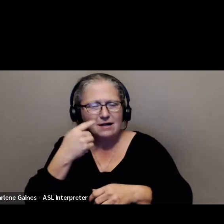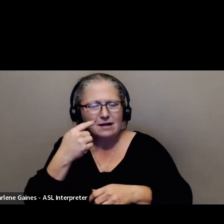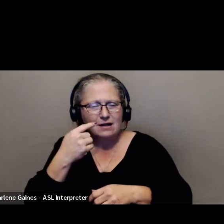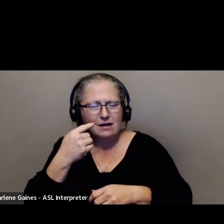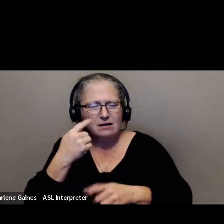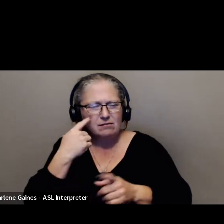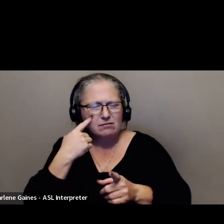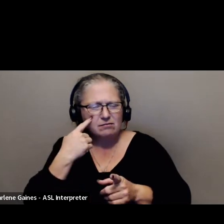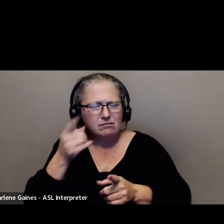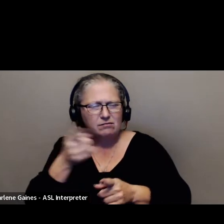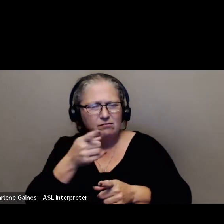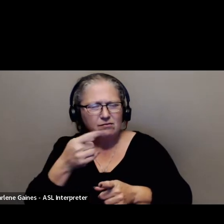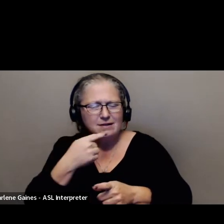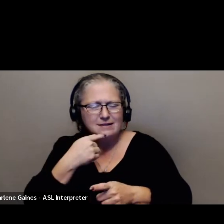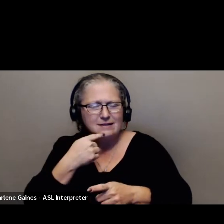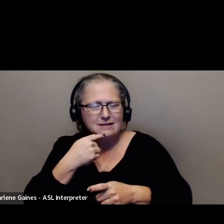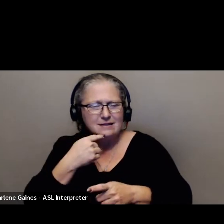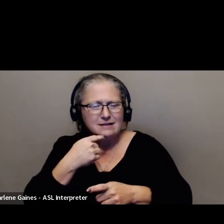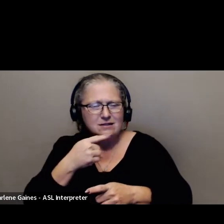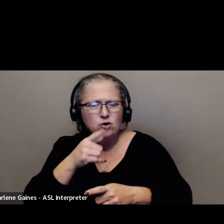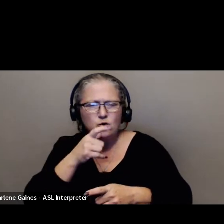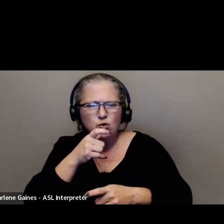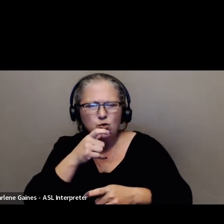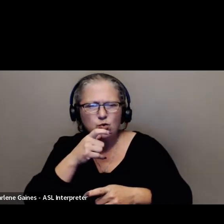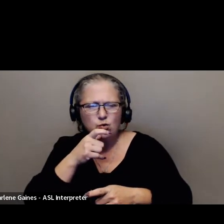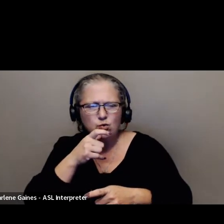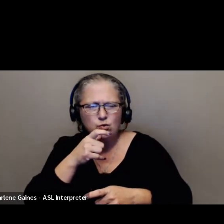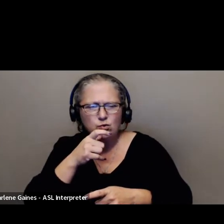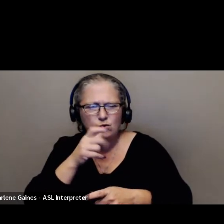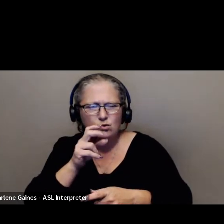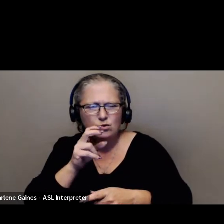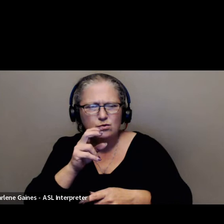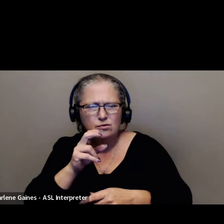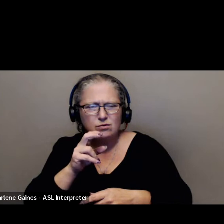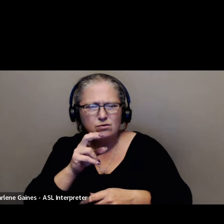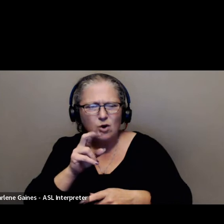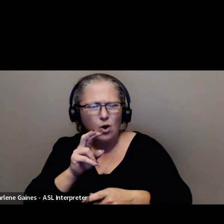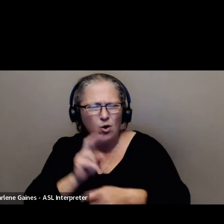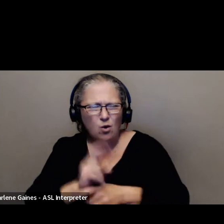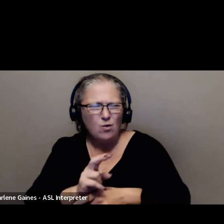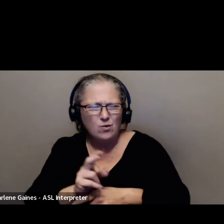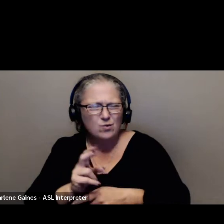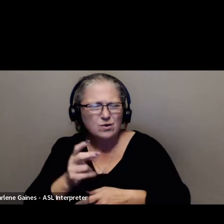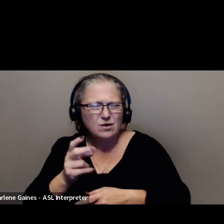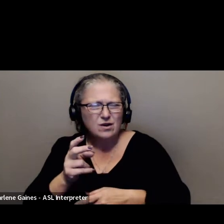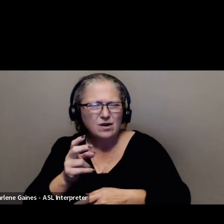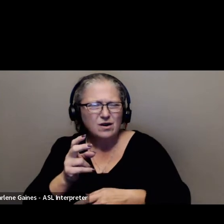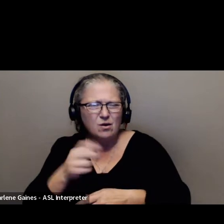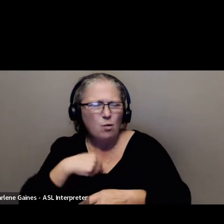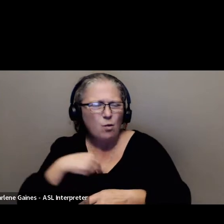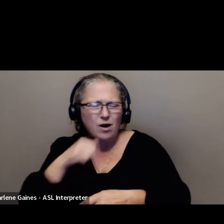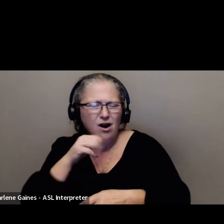of you guys that said, who's losing when we're not talking about this? It's the students.